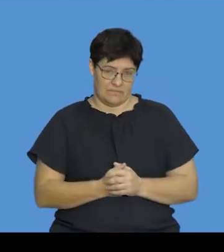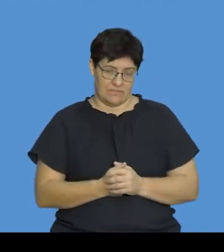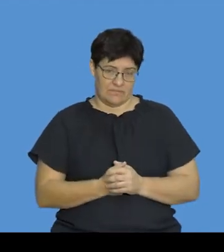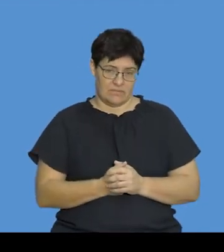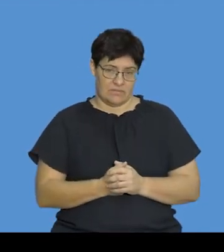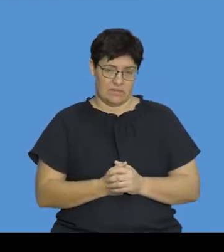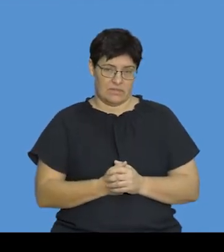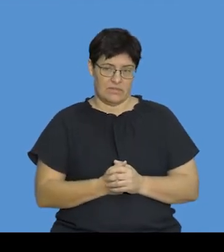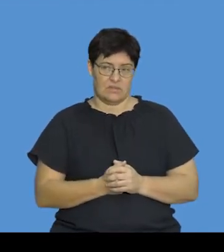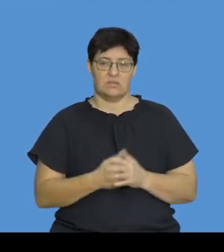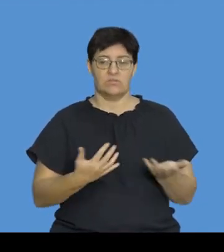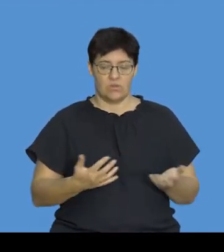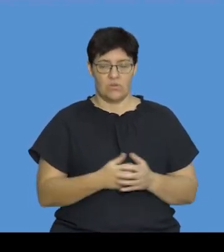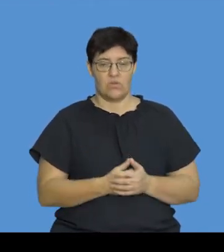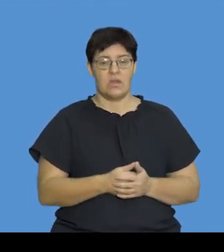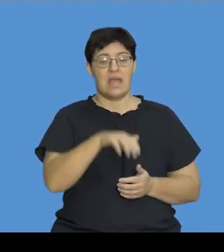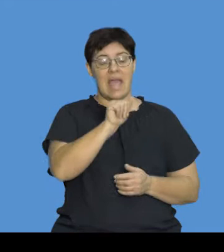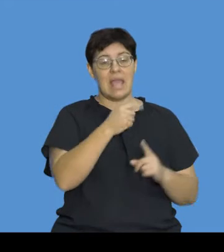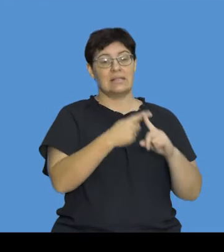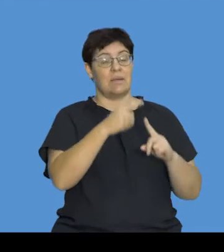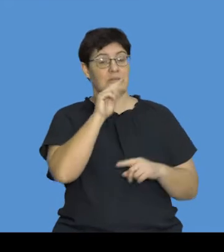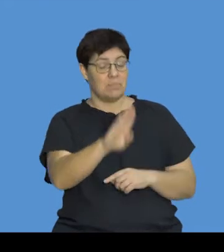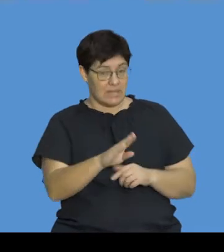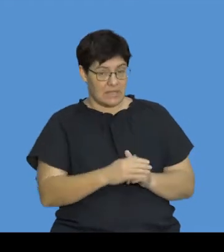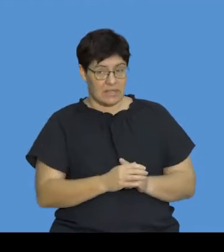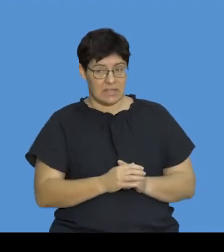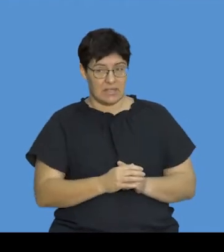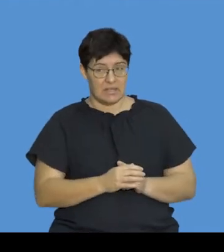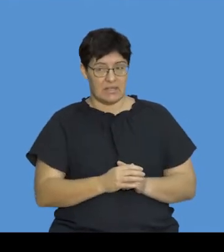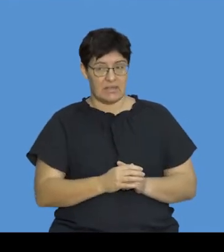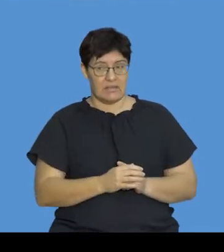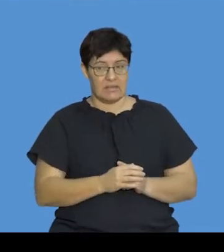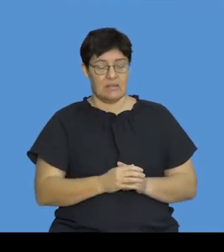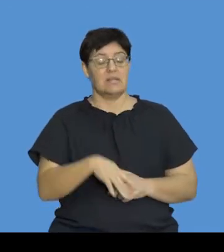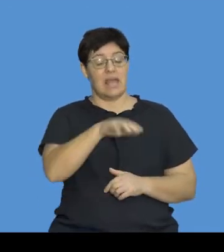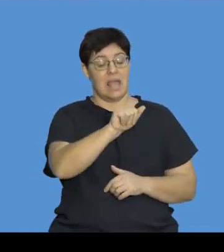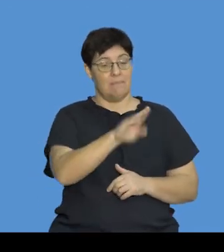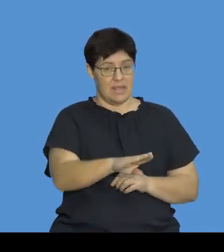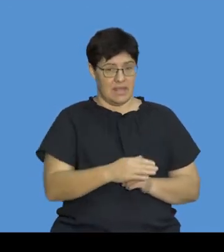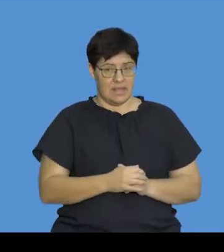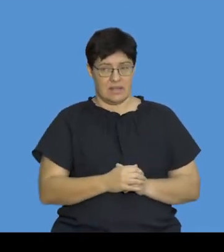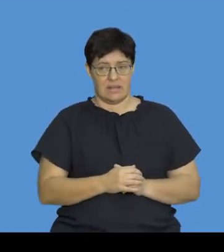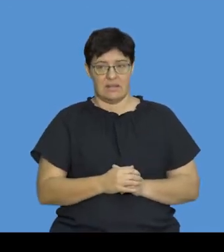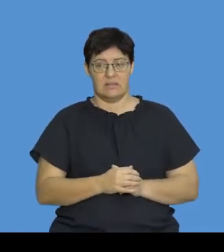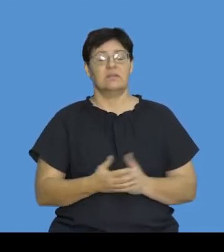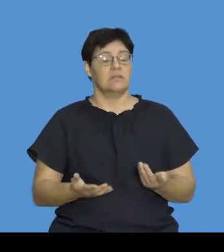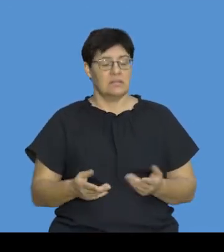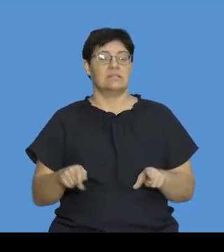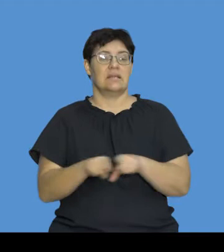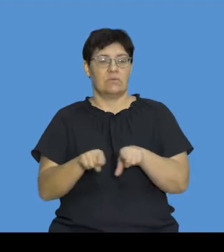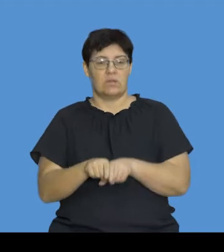I really mean. Similarly with A multiplied by B, remember we write it as AB, which is equals to